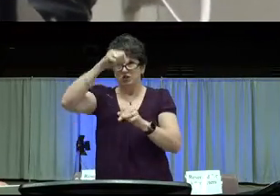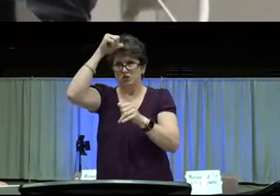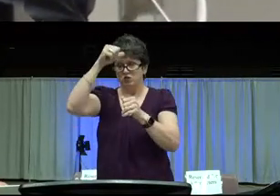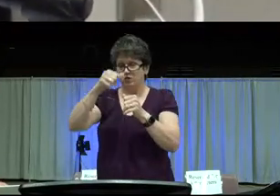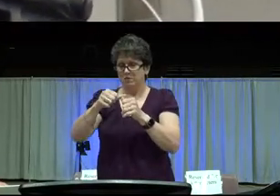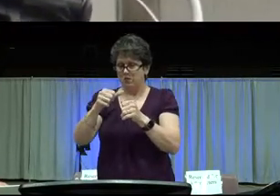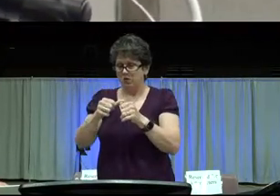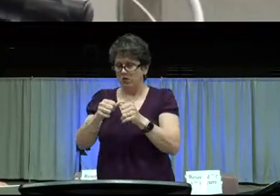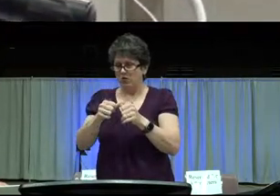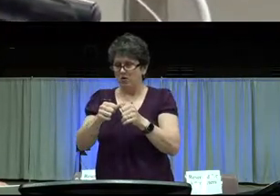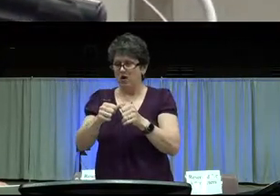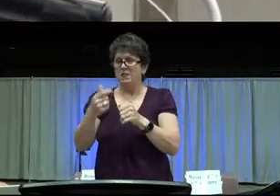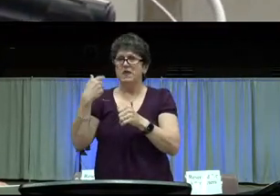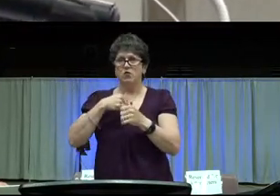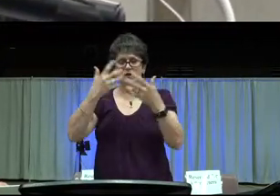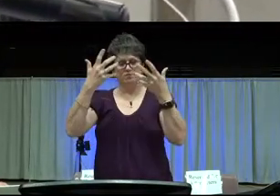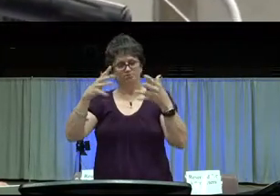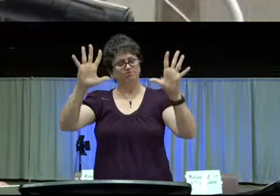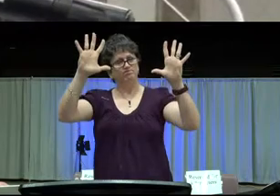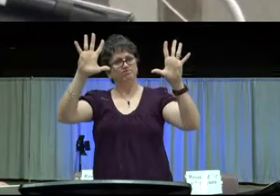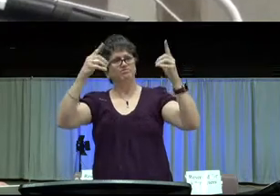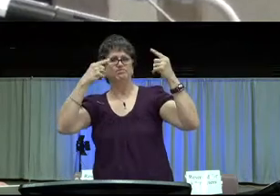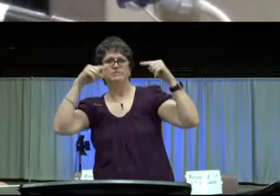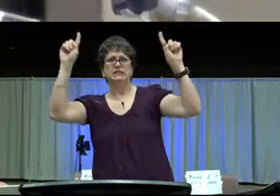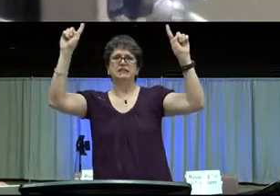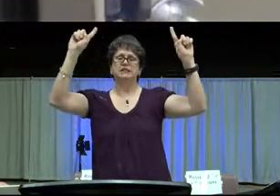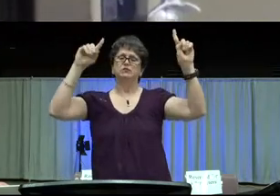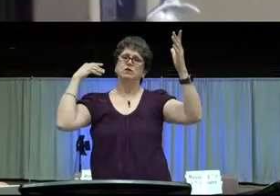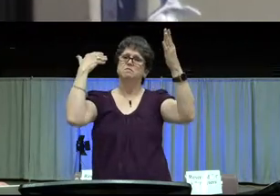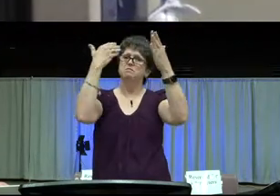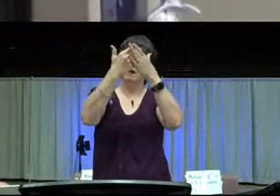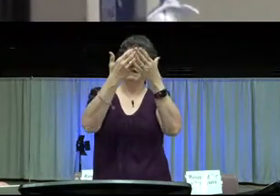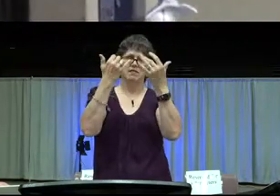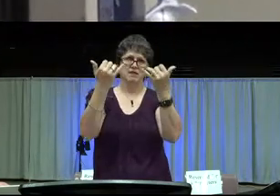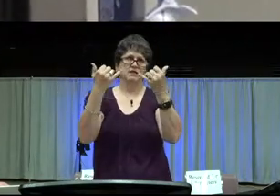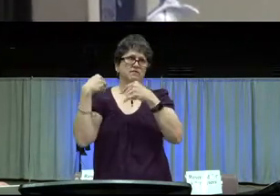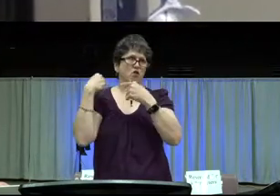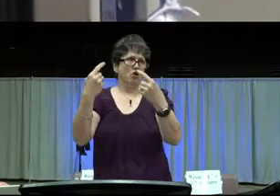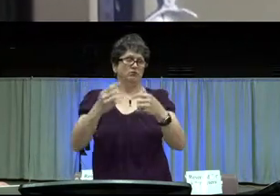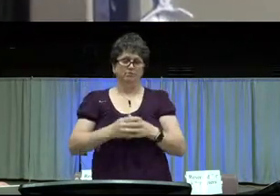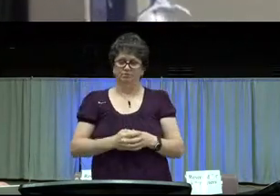remember that we did it. We have made it this far.